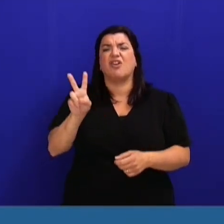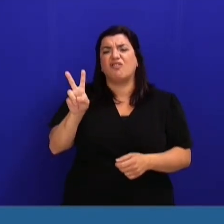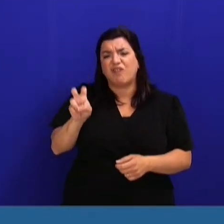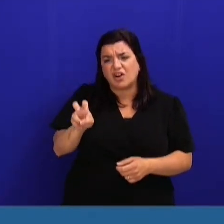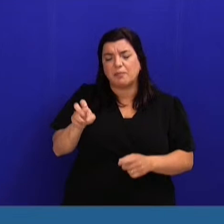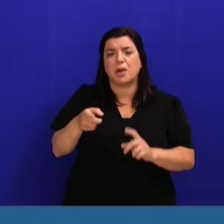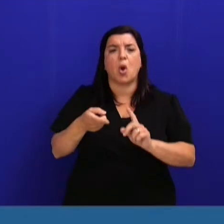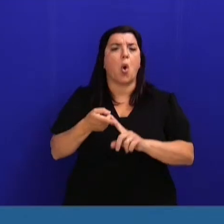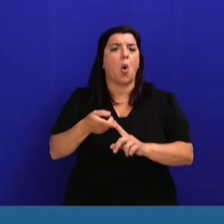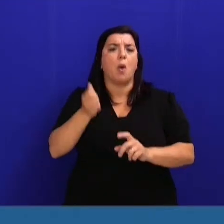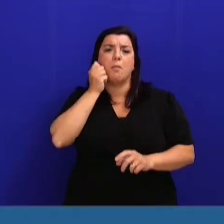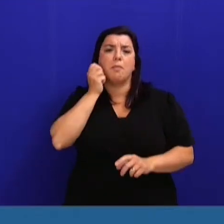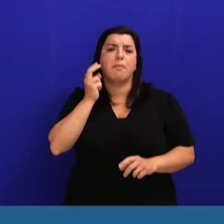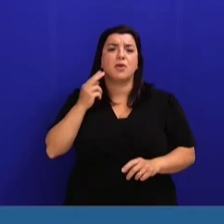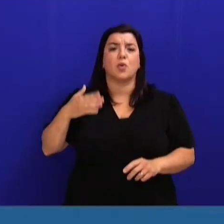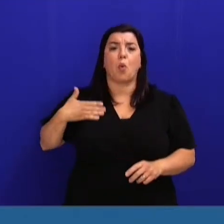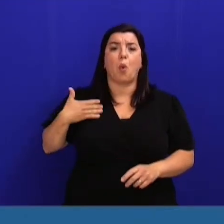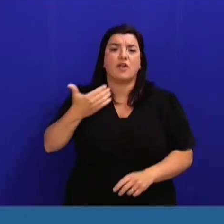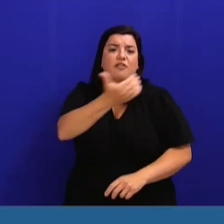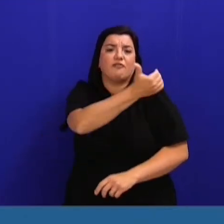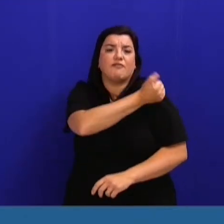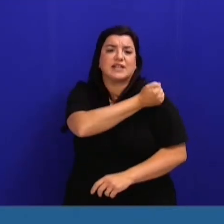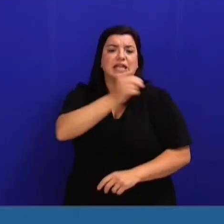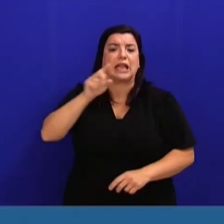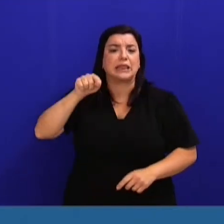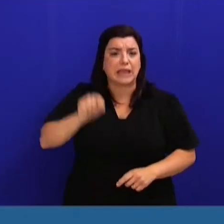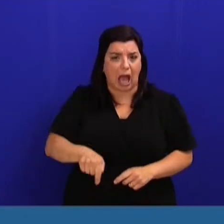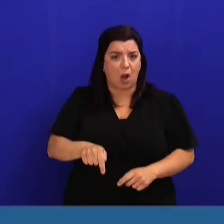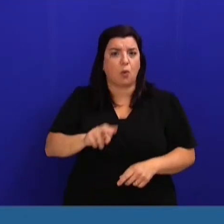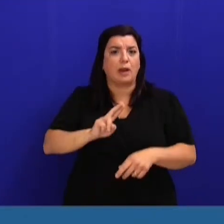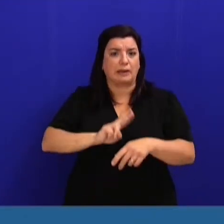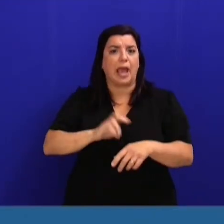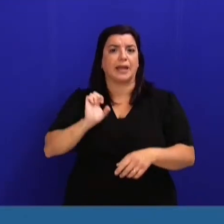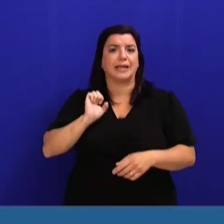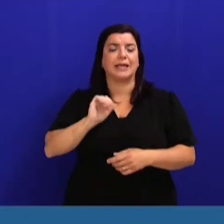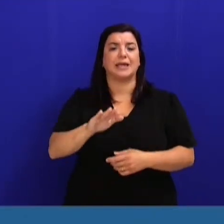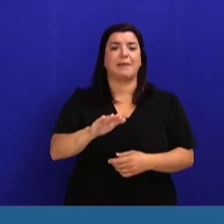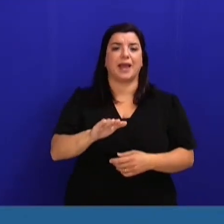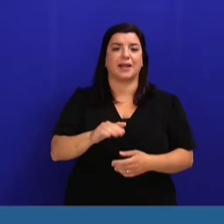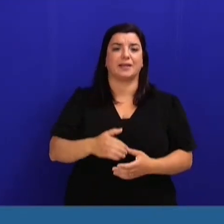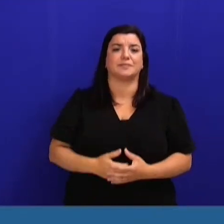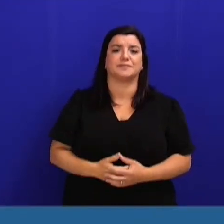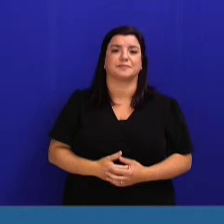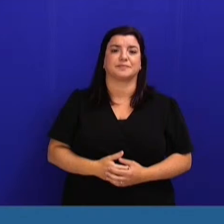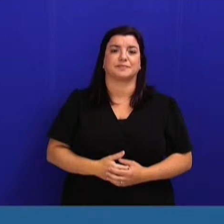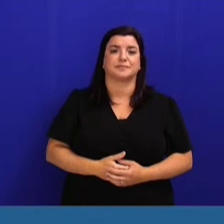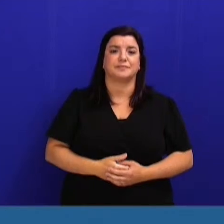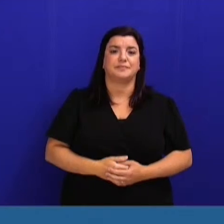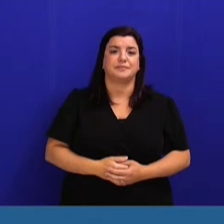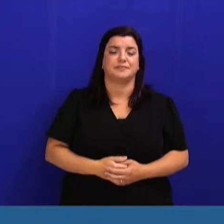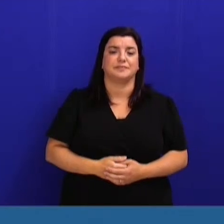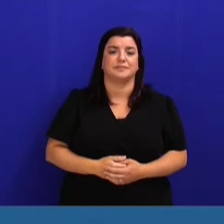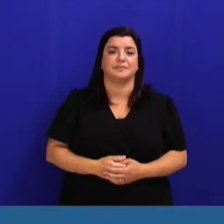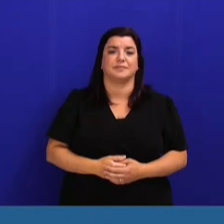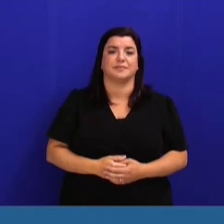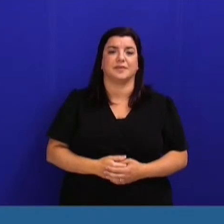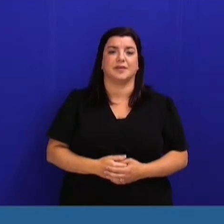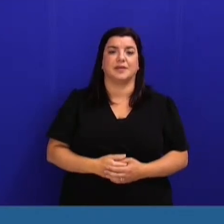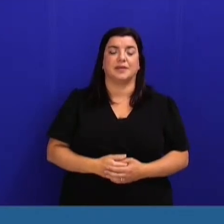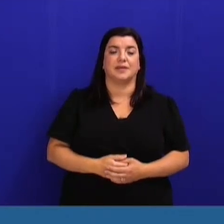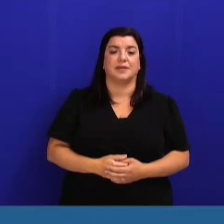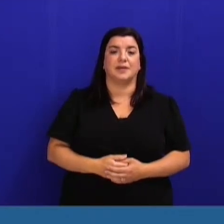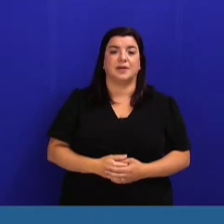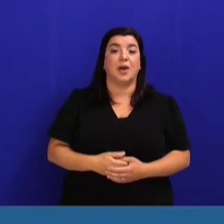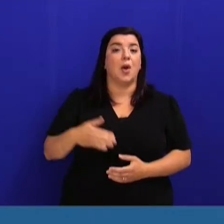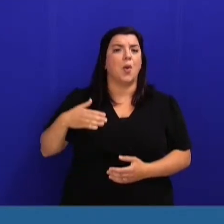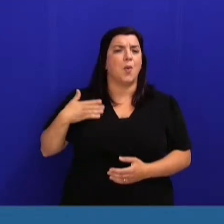to vaccinate before, kindly send us an email on kidscovid.gov.mt. I'd like to remind you as well that